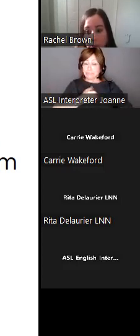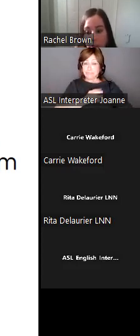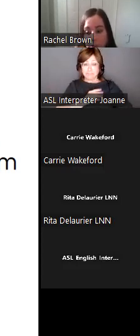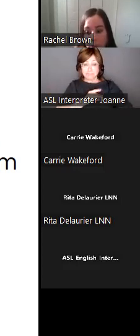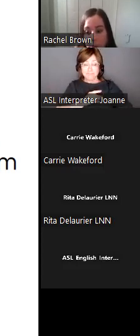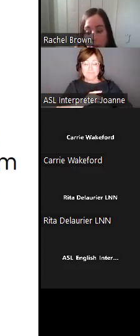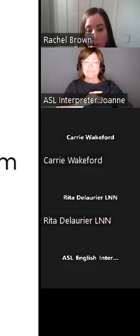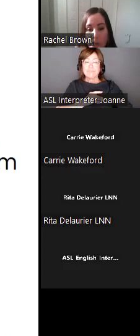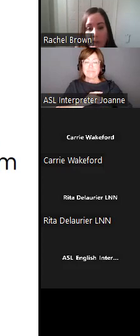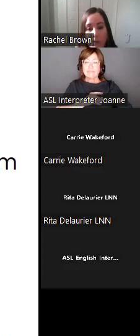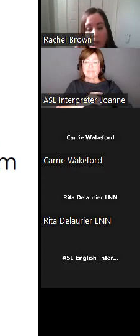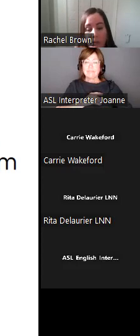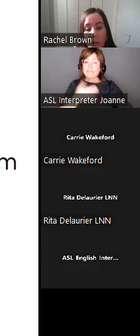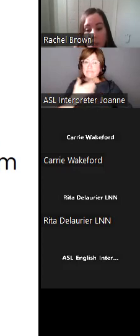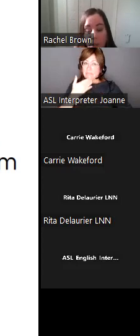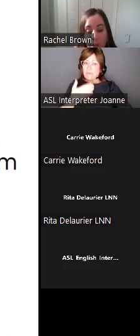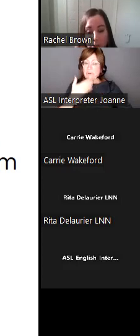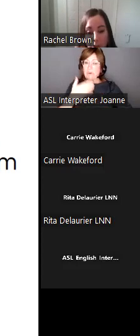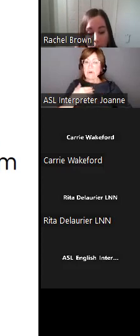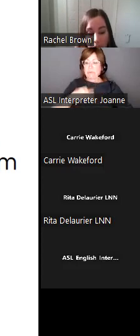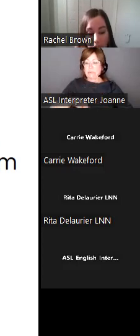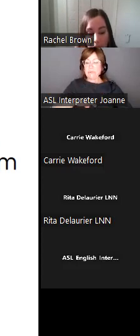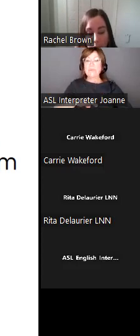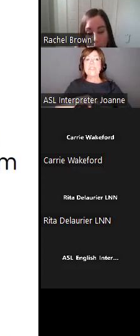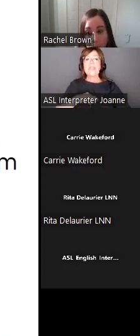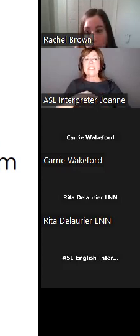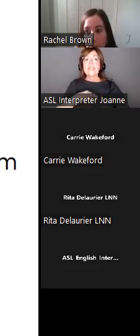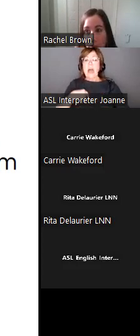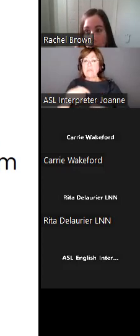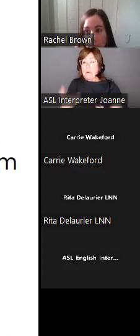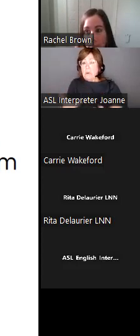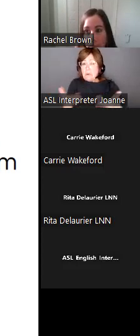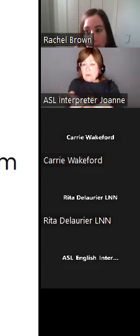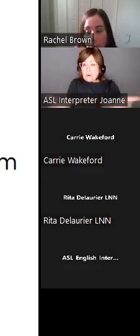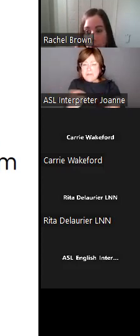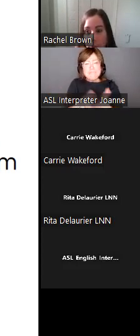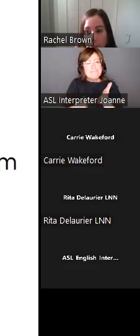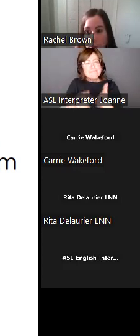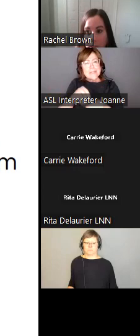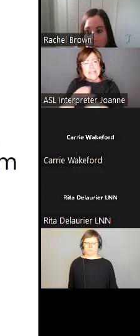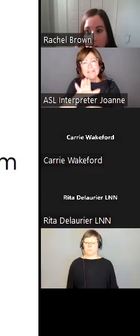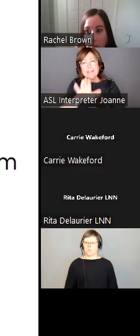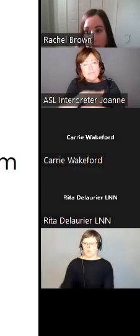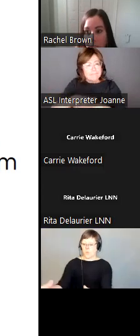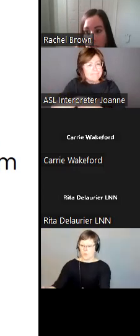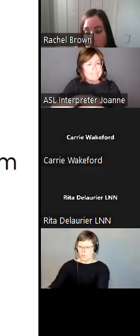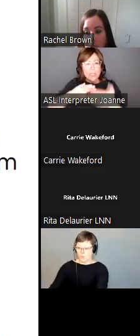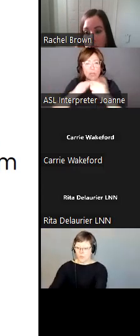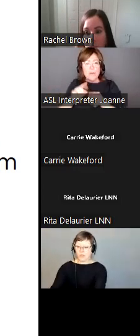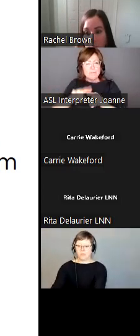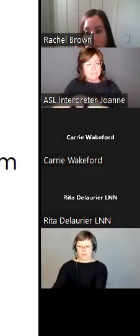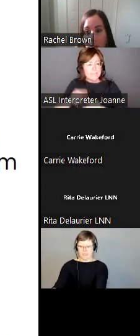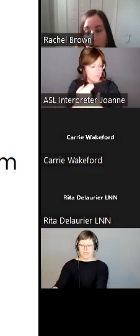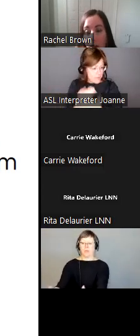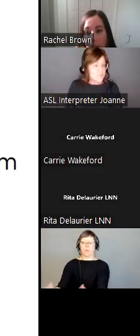well done. So I encourage you to look to your communities for different free resources. And in terms